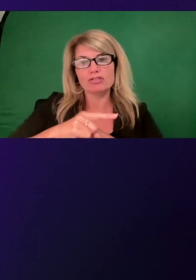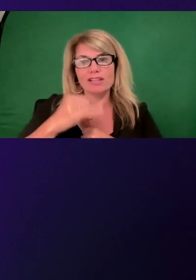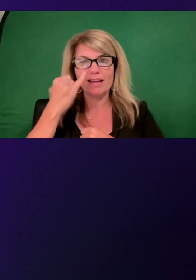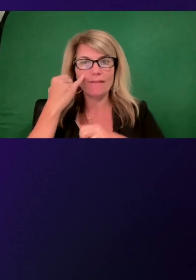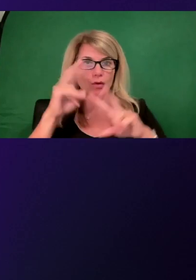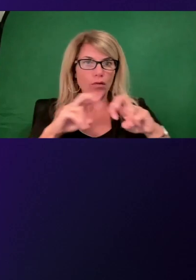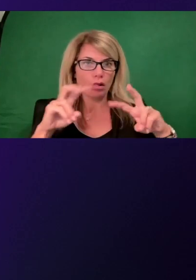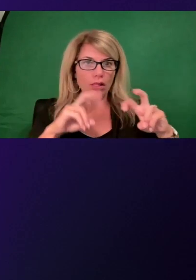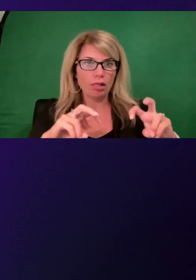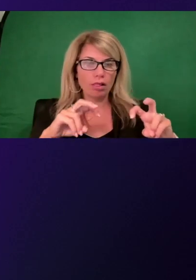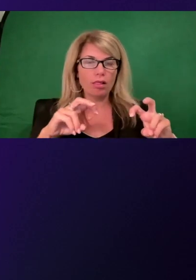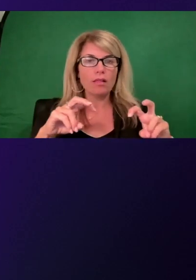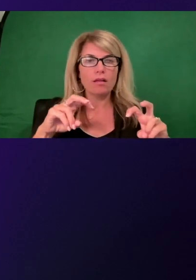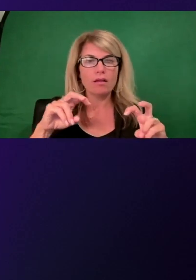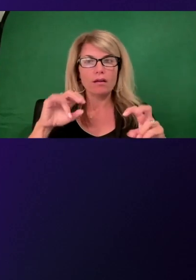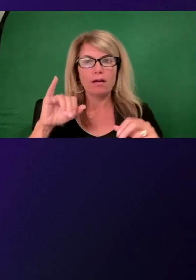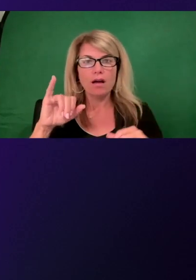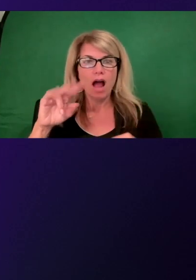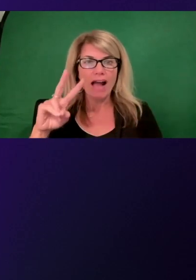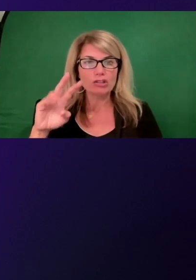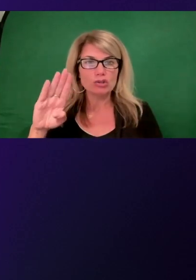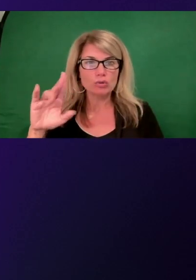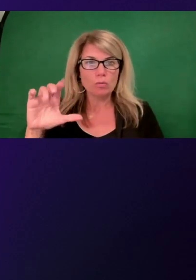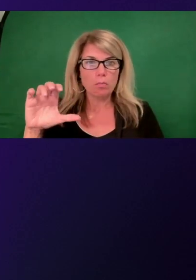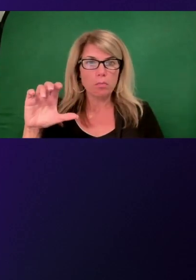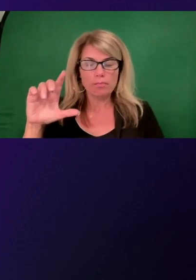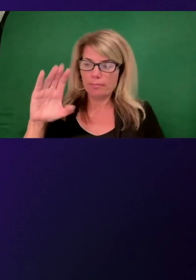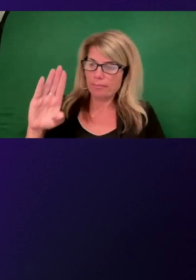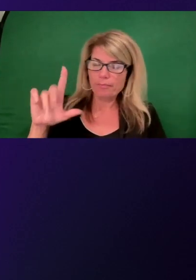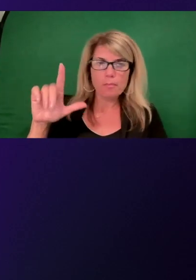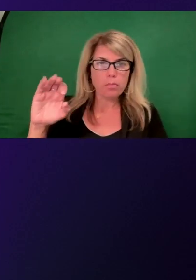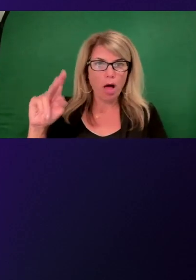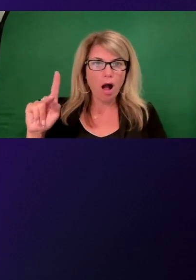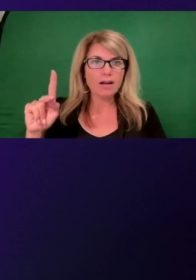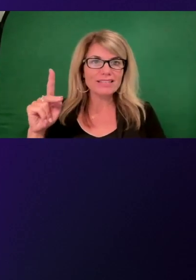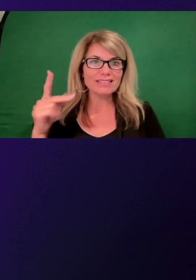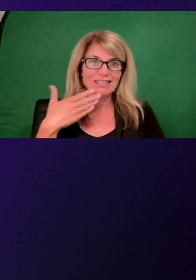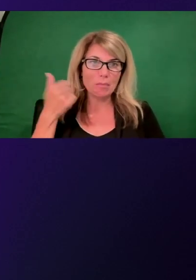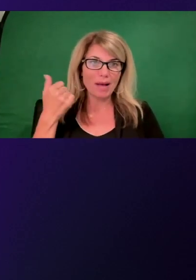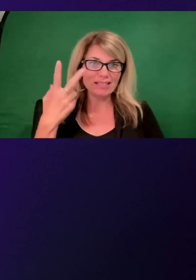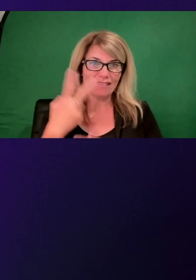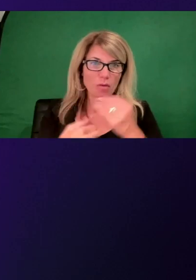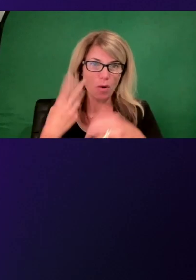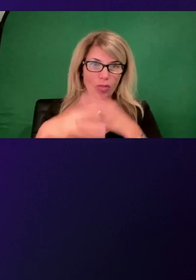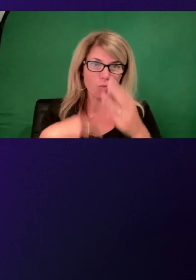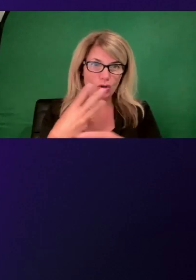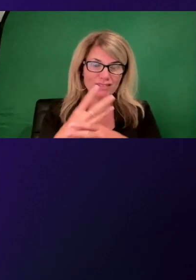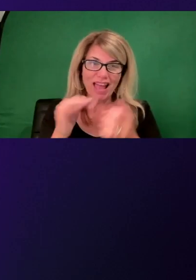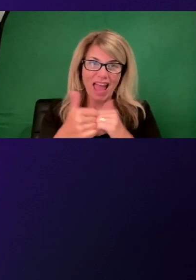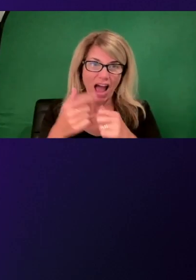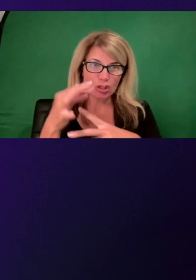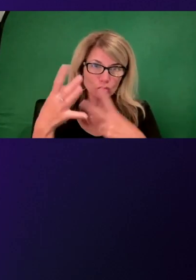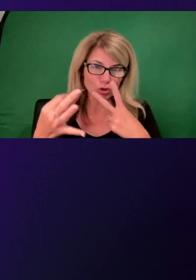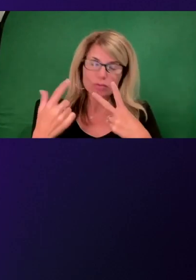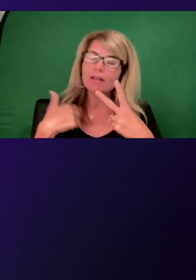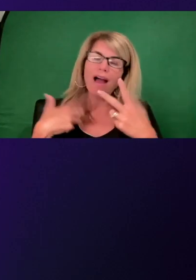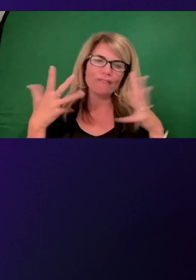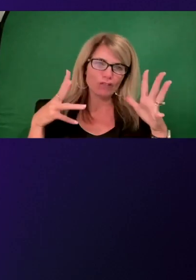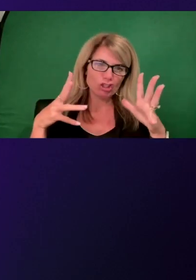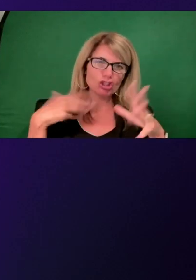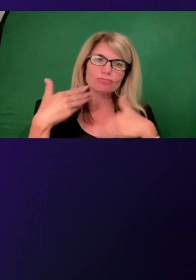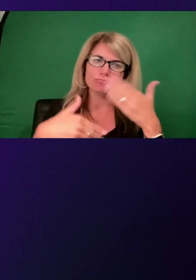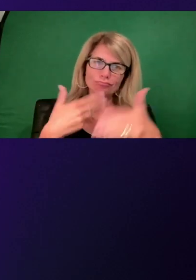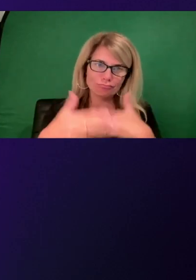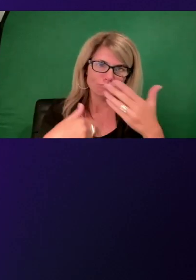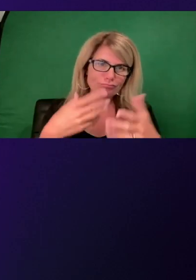IO2 Block Express is giving you best of the both worlds, right? Now, what you do and how you choose them, I already went through the process of how you select